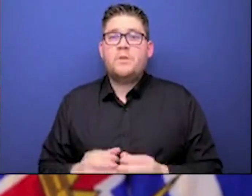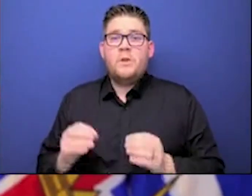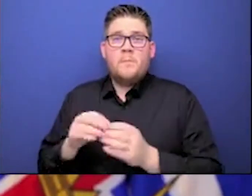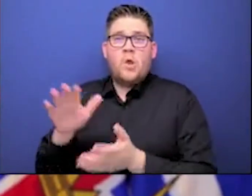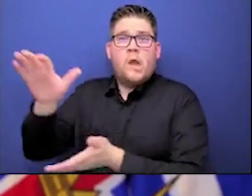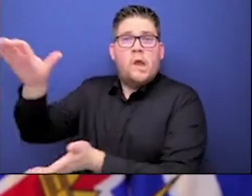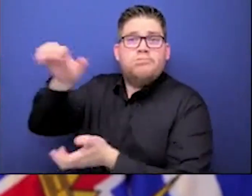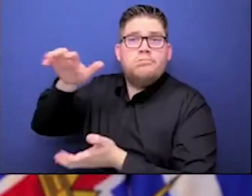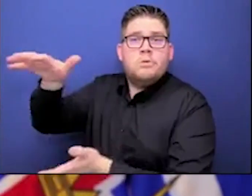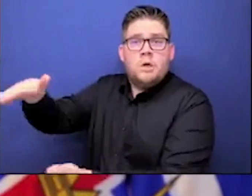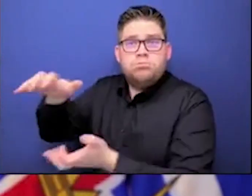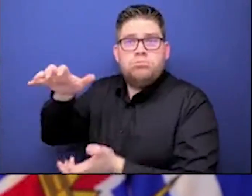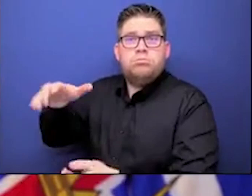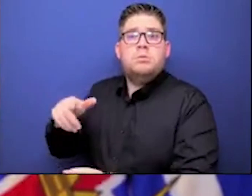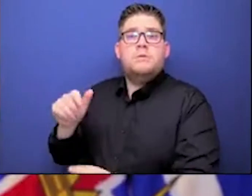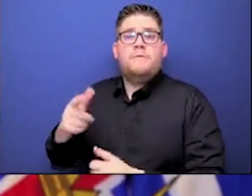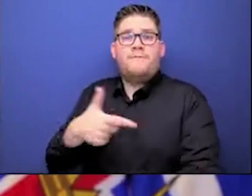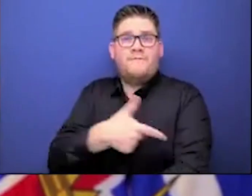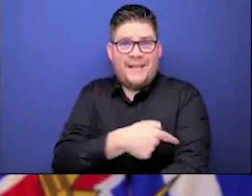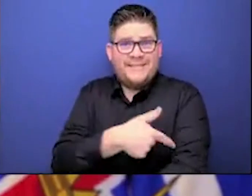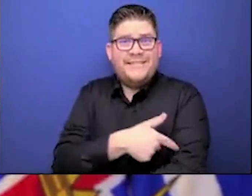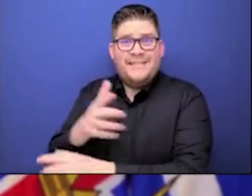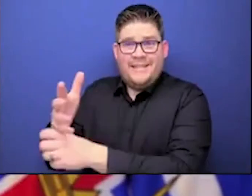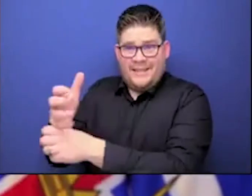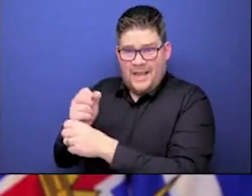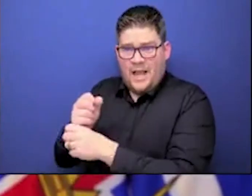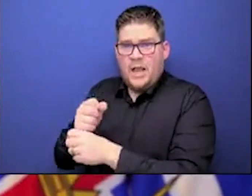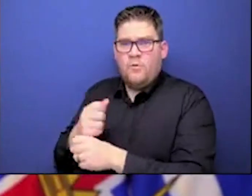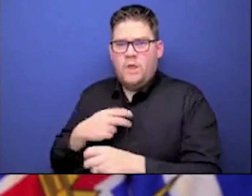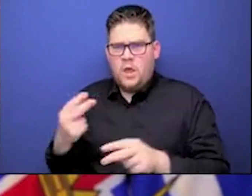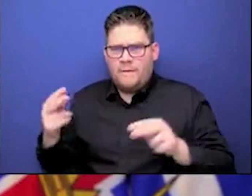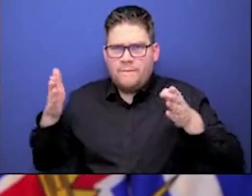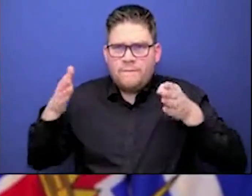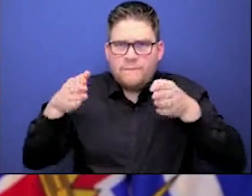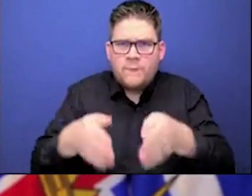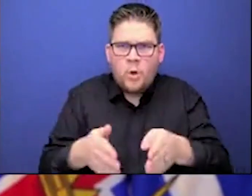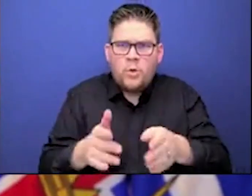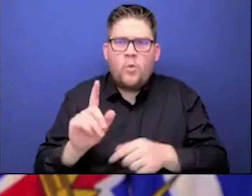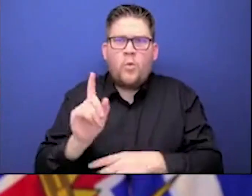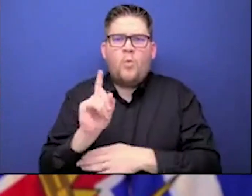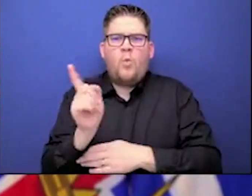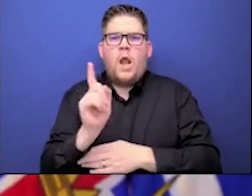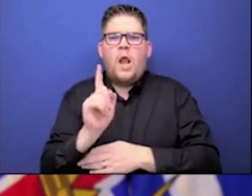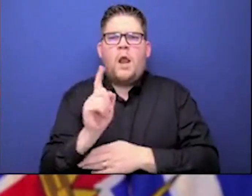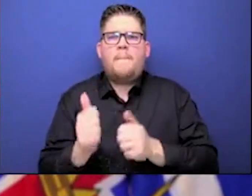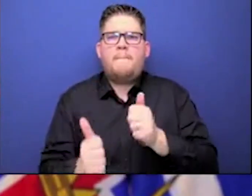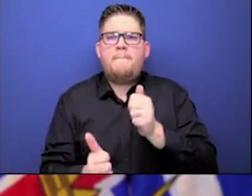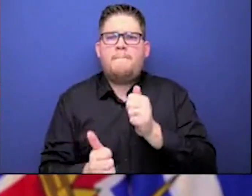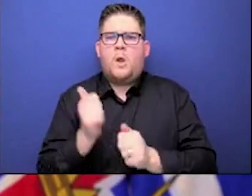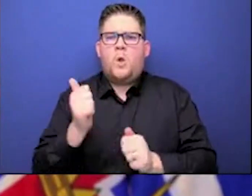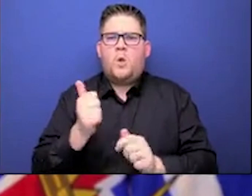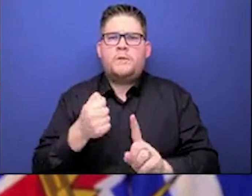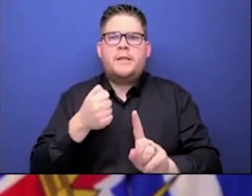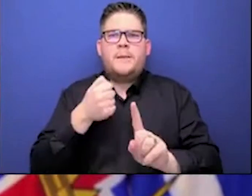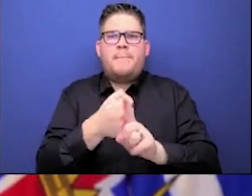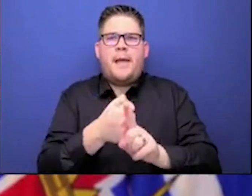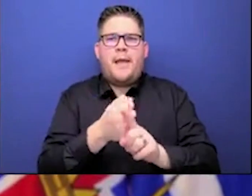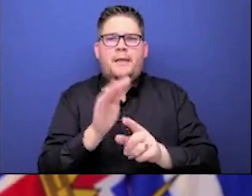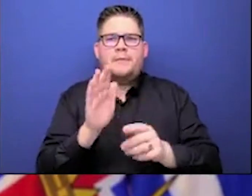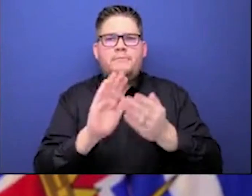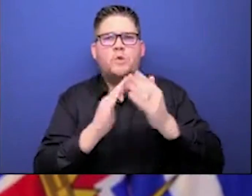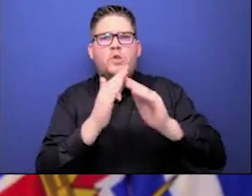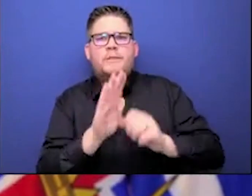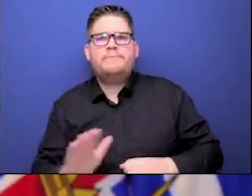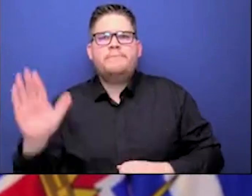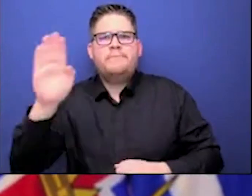on the what we knew was coming in, focusing on where we could make the most difference the soonest, and that's the age-based